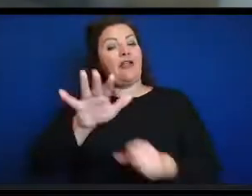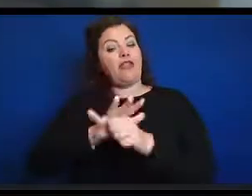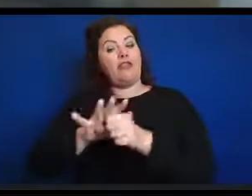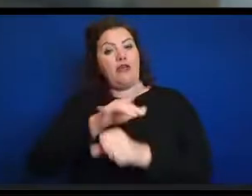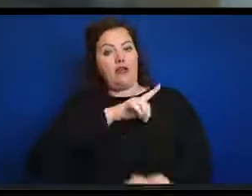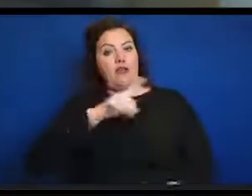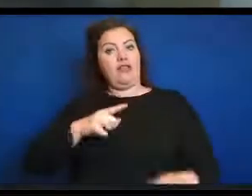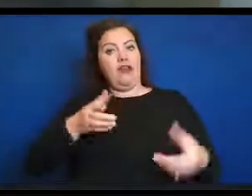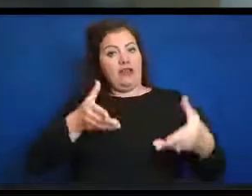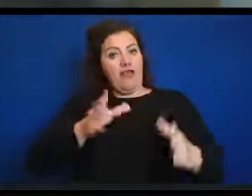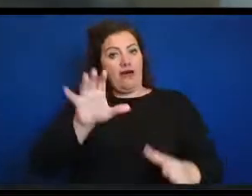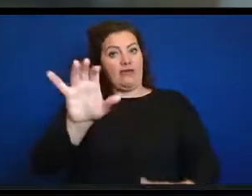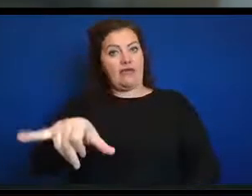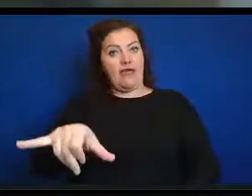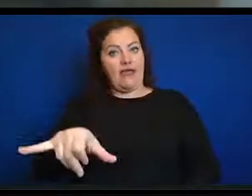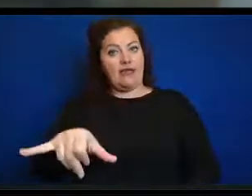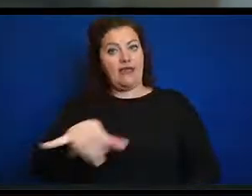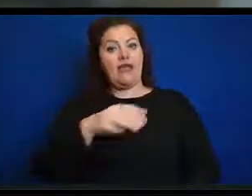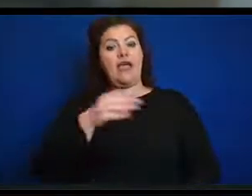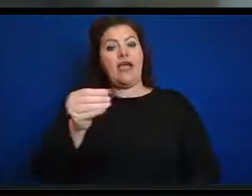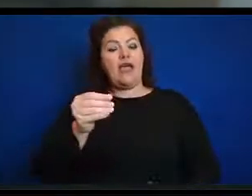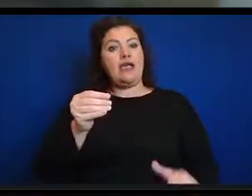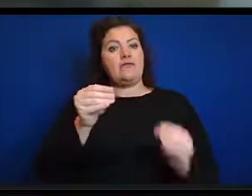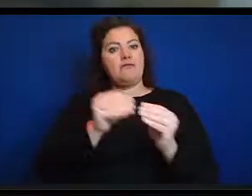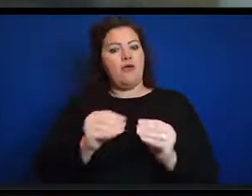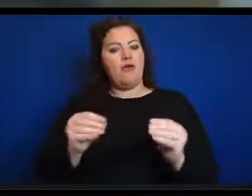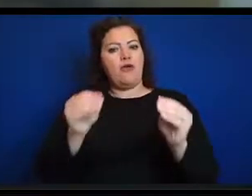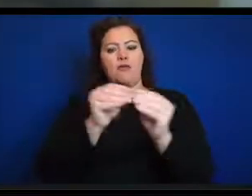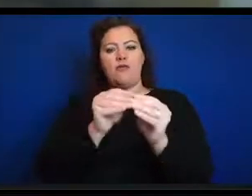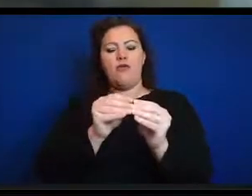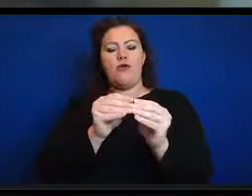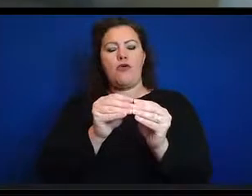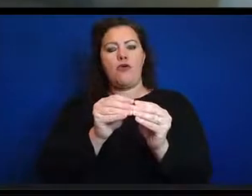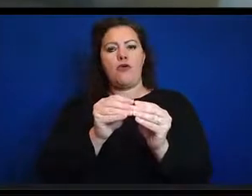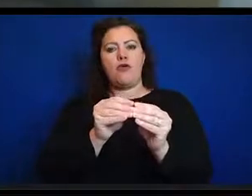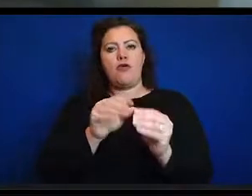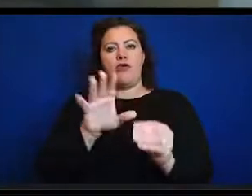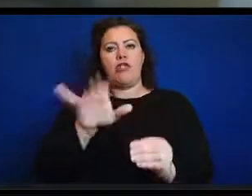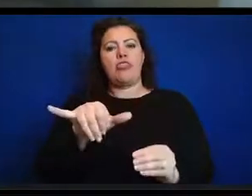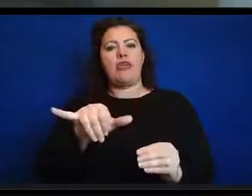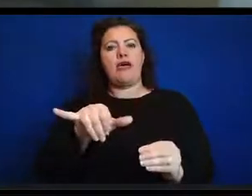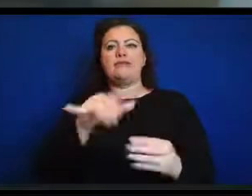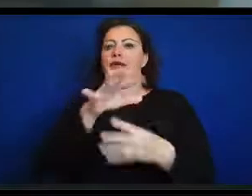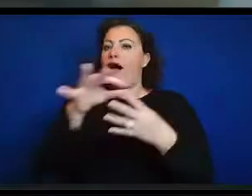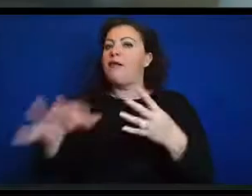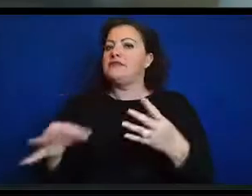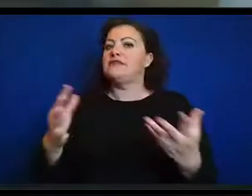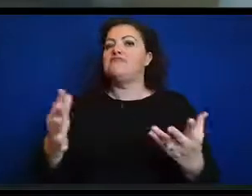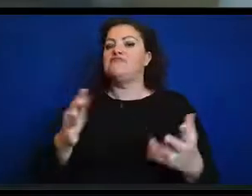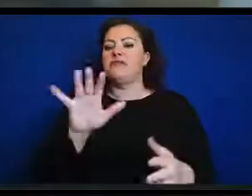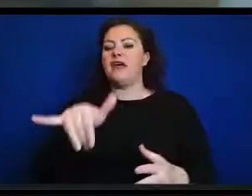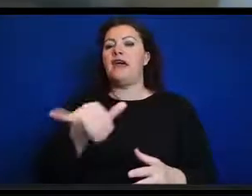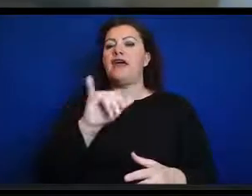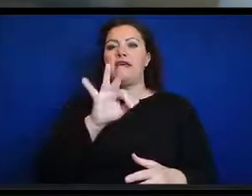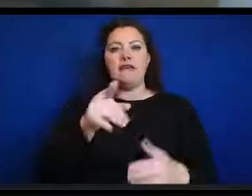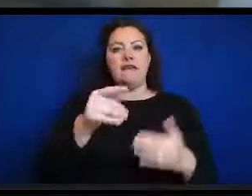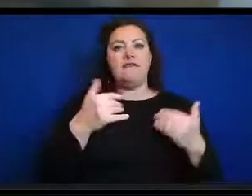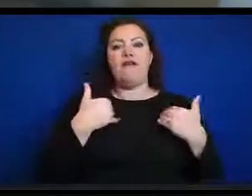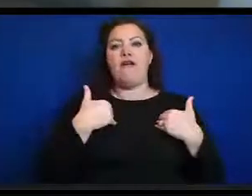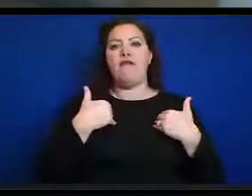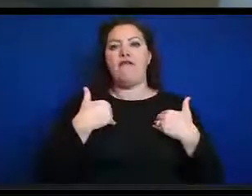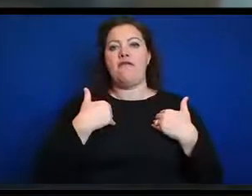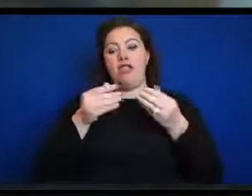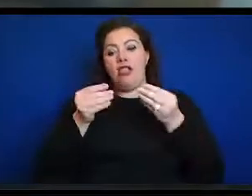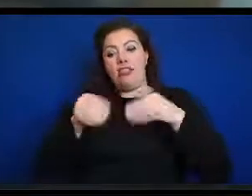allow this to happen. And more, it's an option. If you've got the